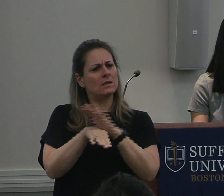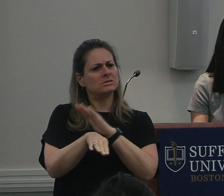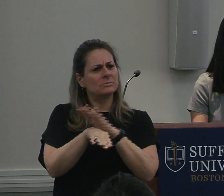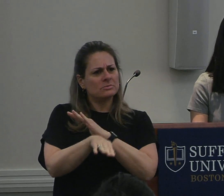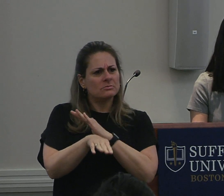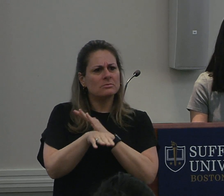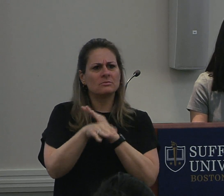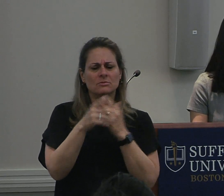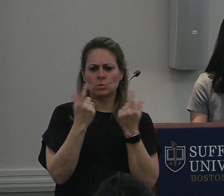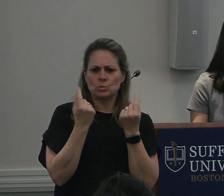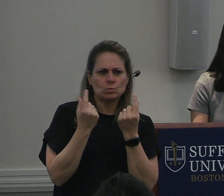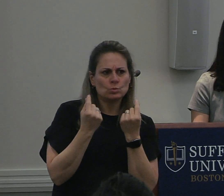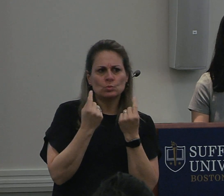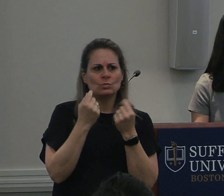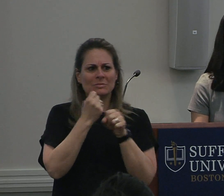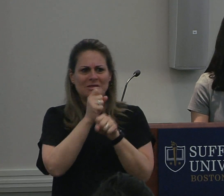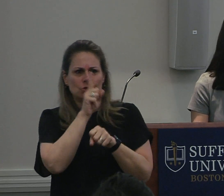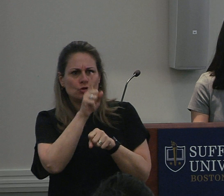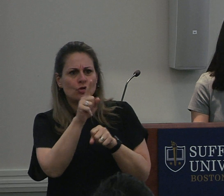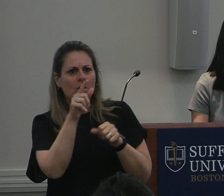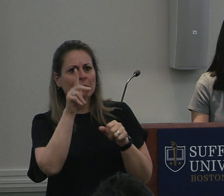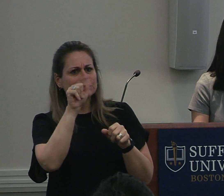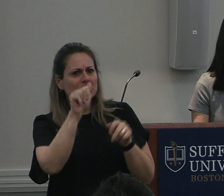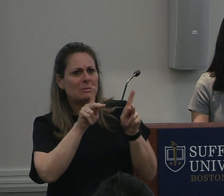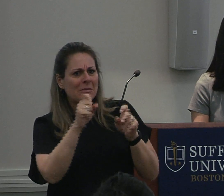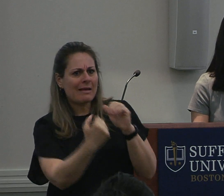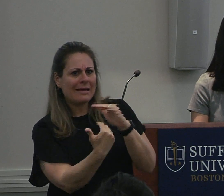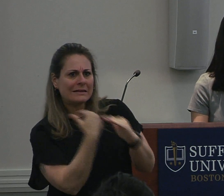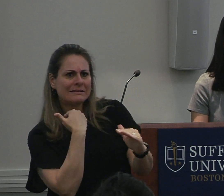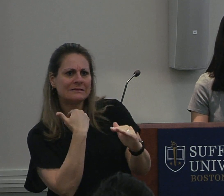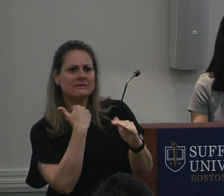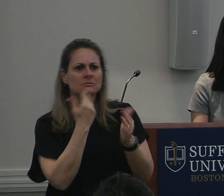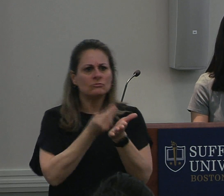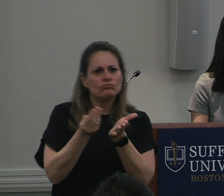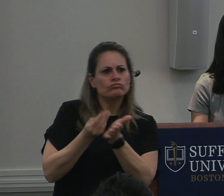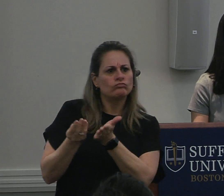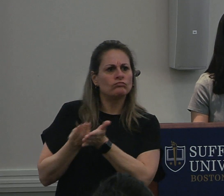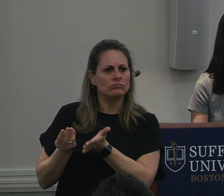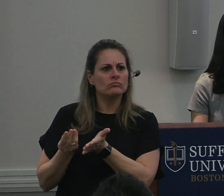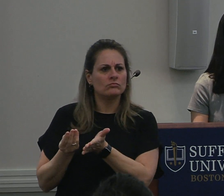community. There is no way to